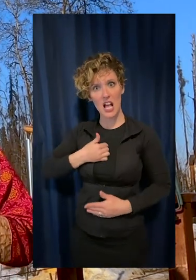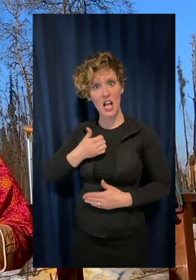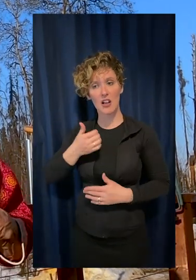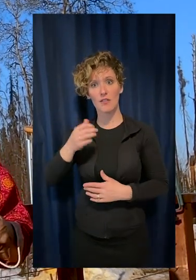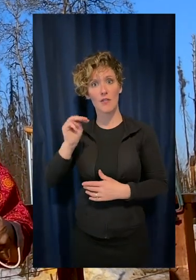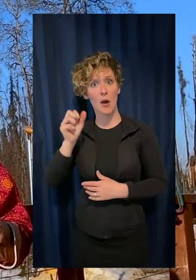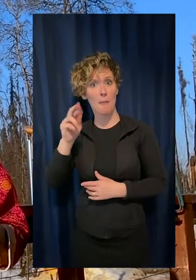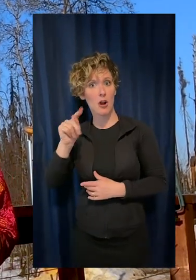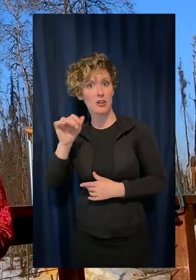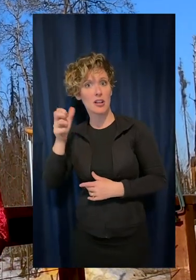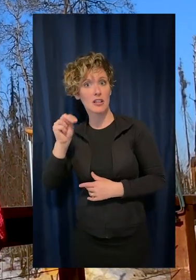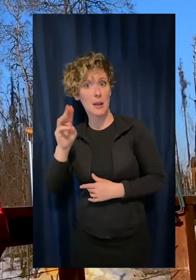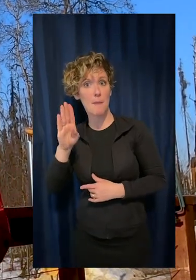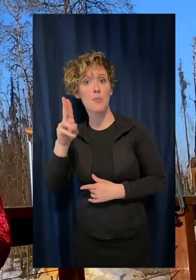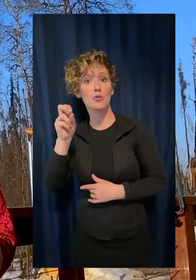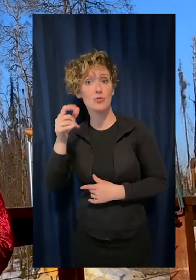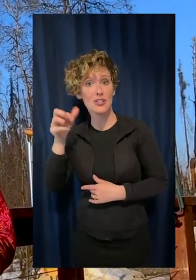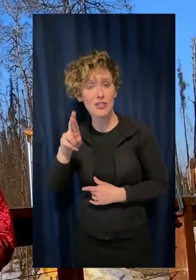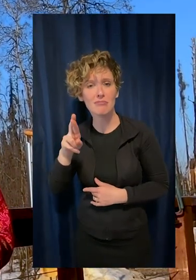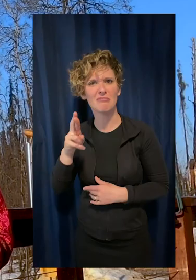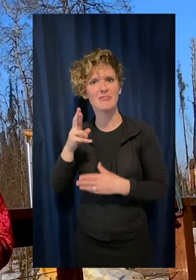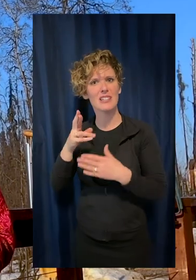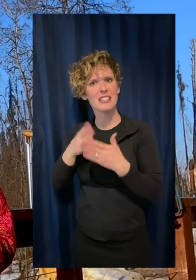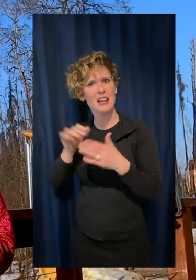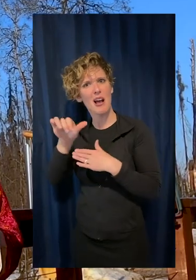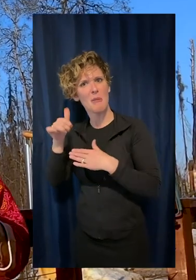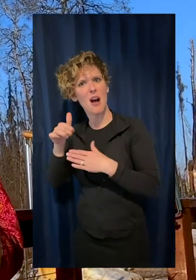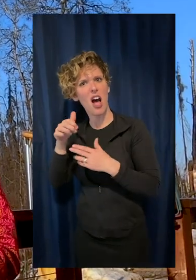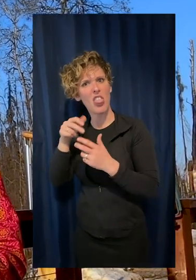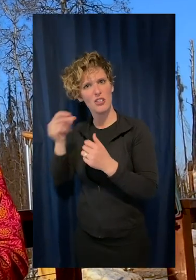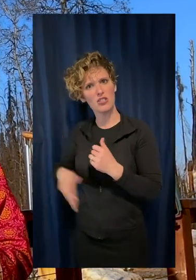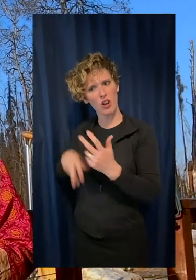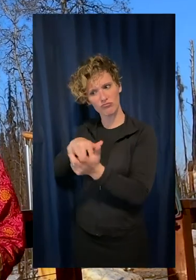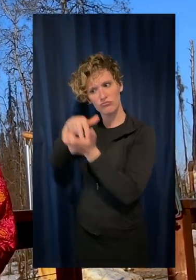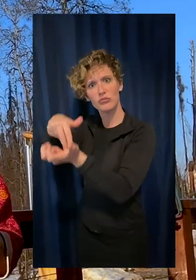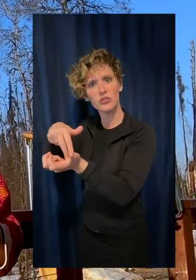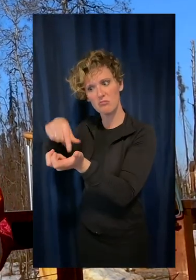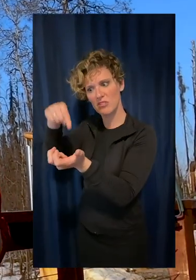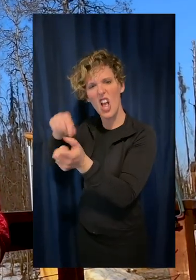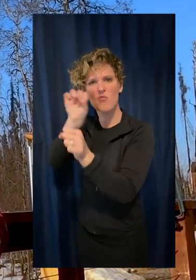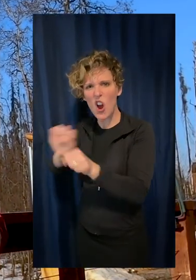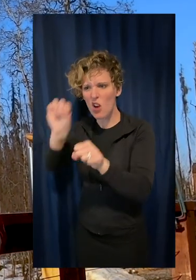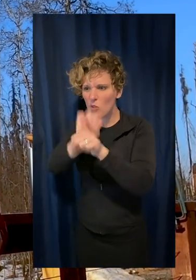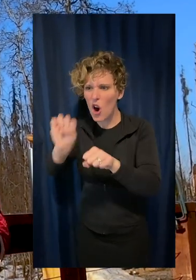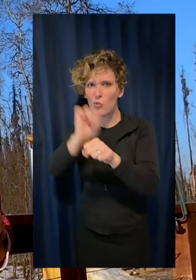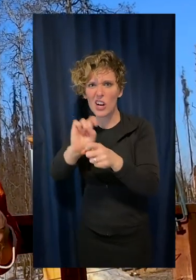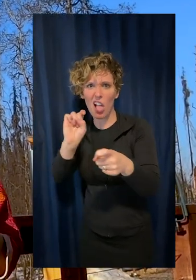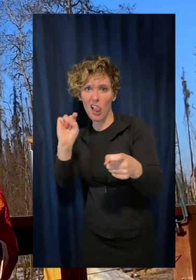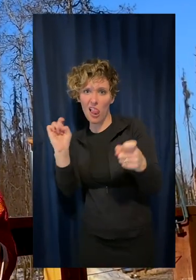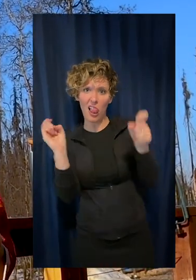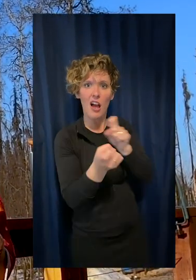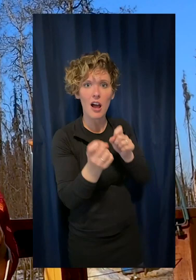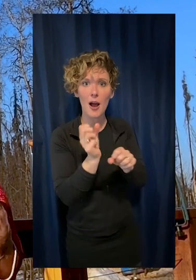drivers had in mind. And yet it did become a vocation because it was a passion. So whatever you consider,